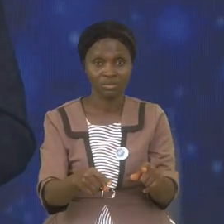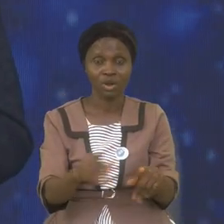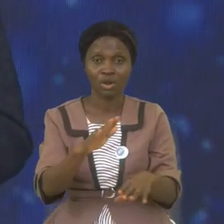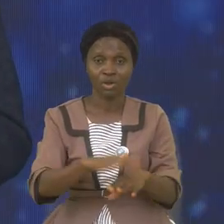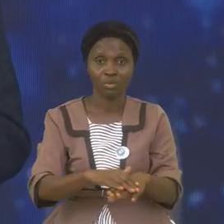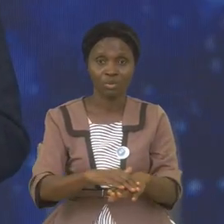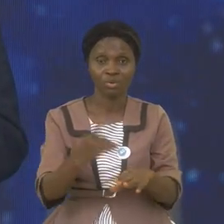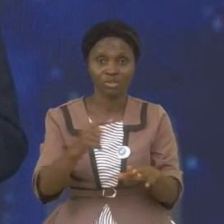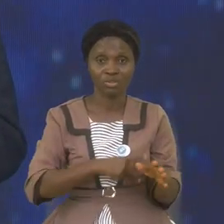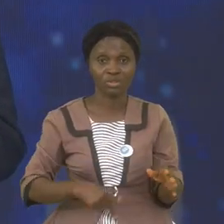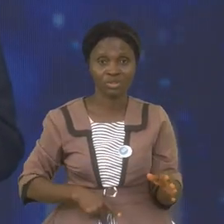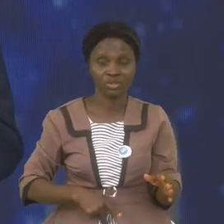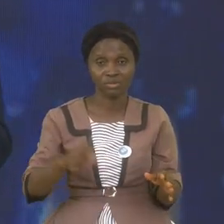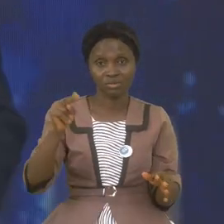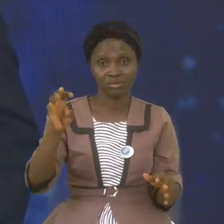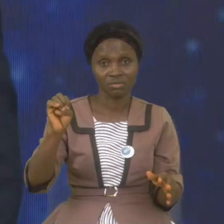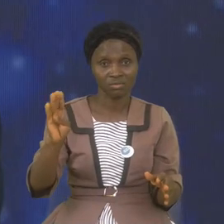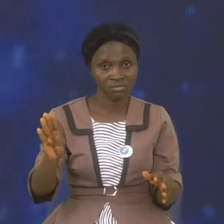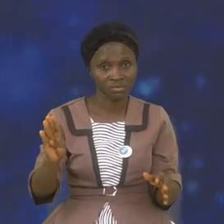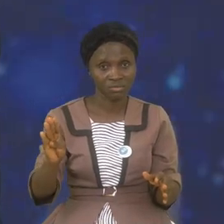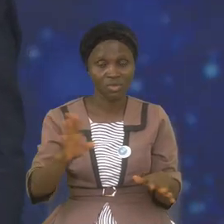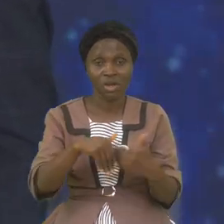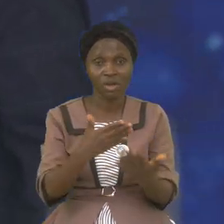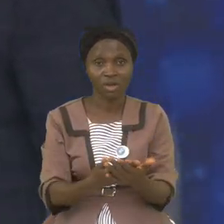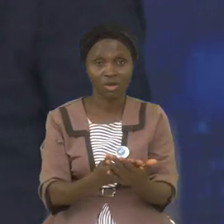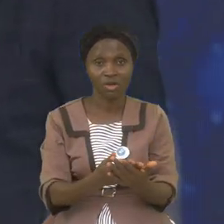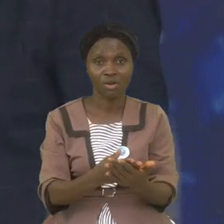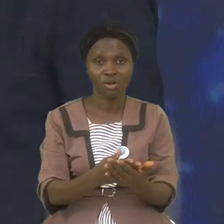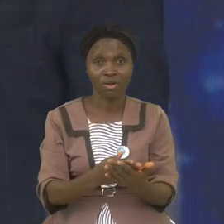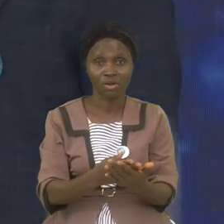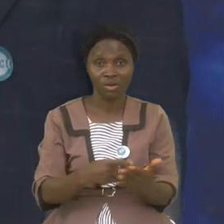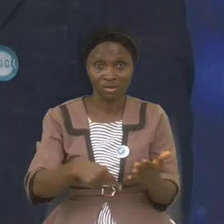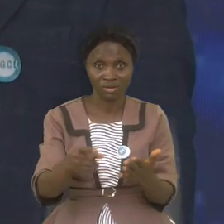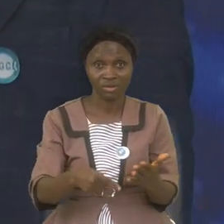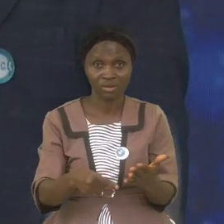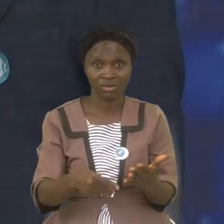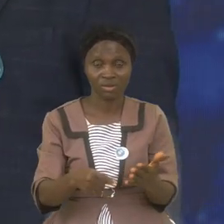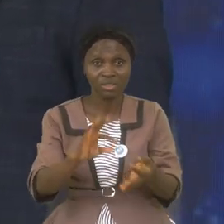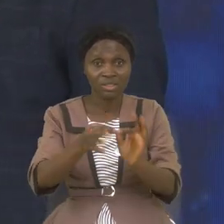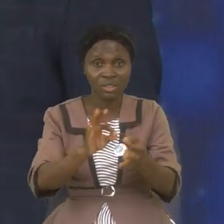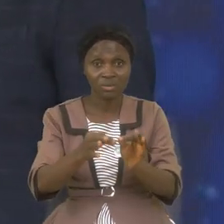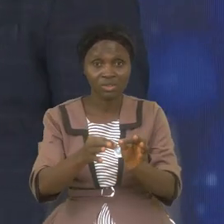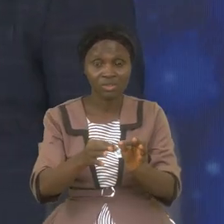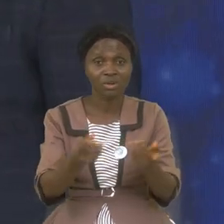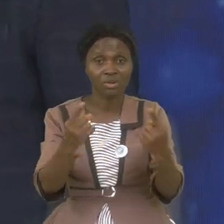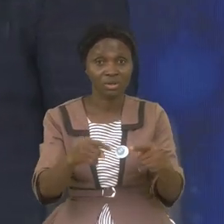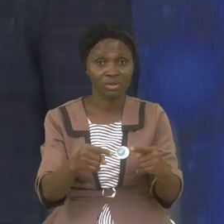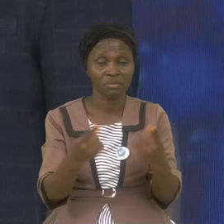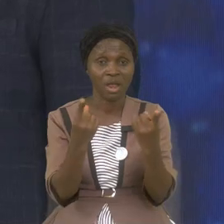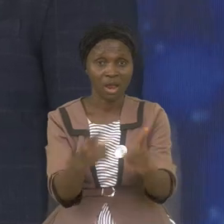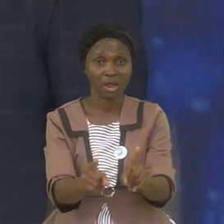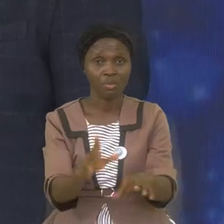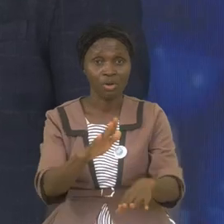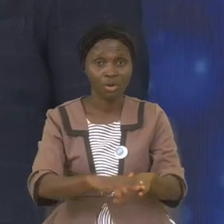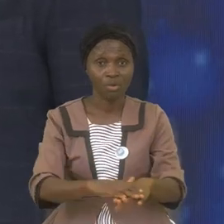the king Nebuchadnezzar. All this interpretation came upon